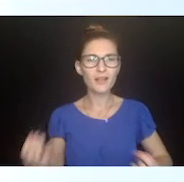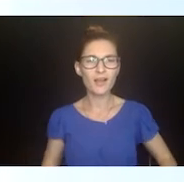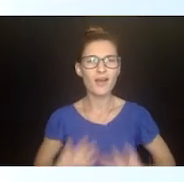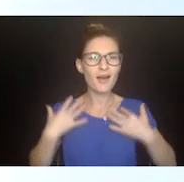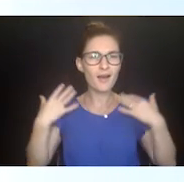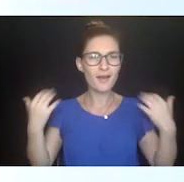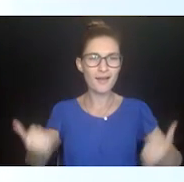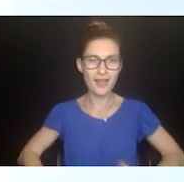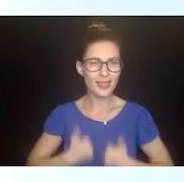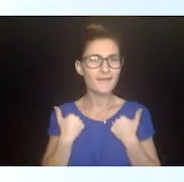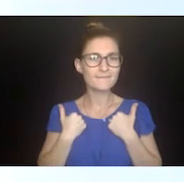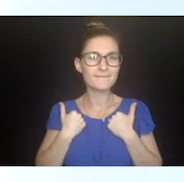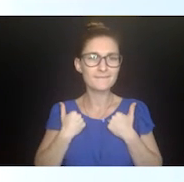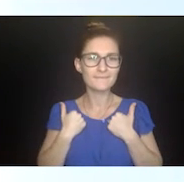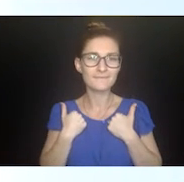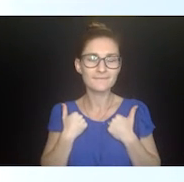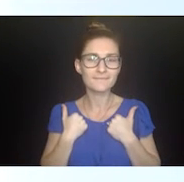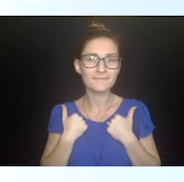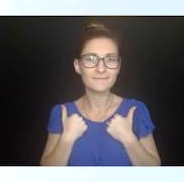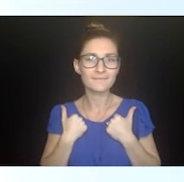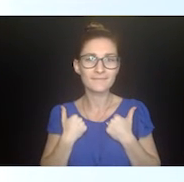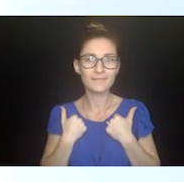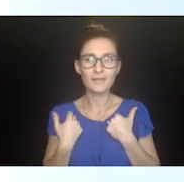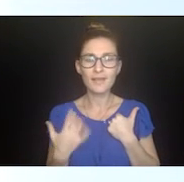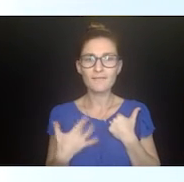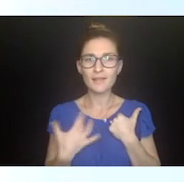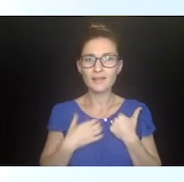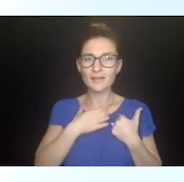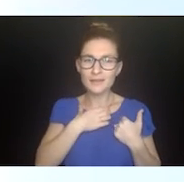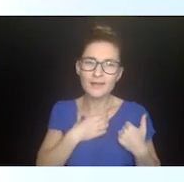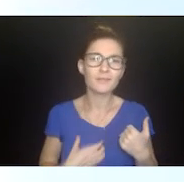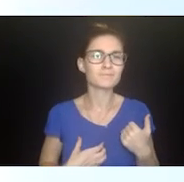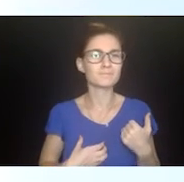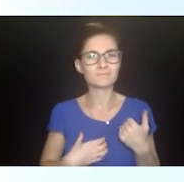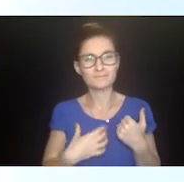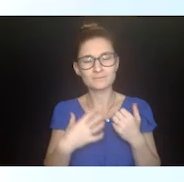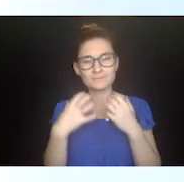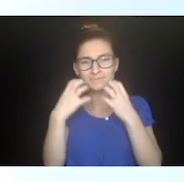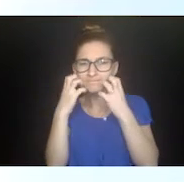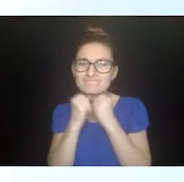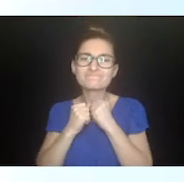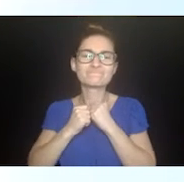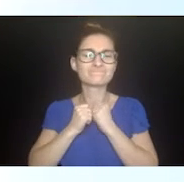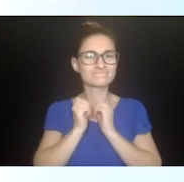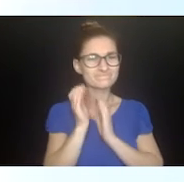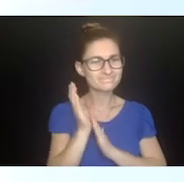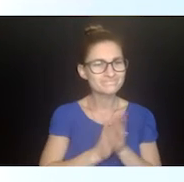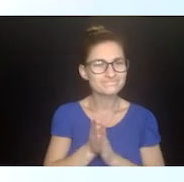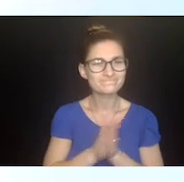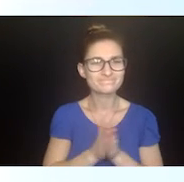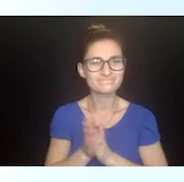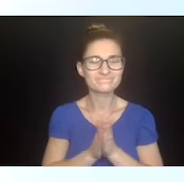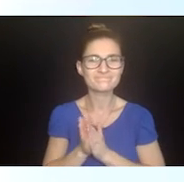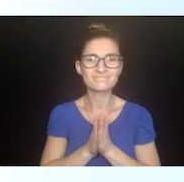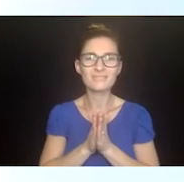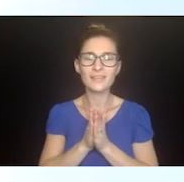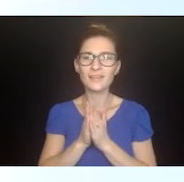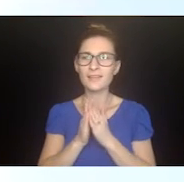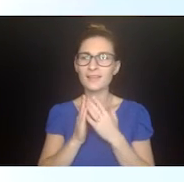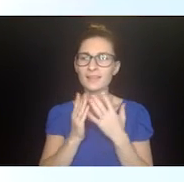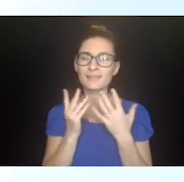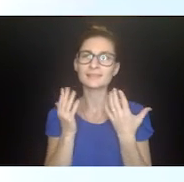feel alive and passionate and motivated and